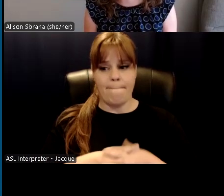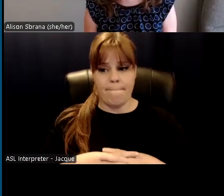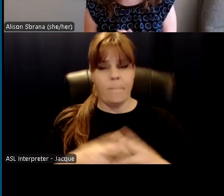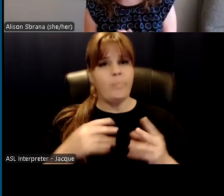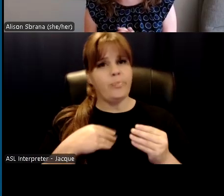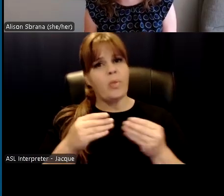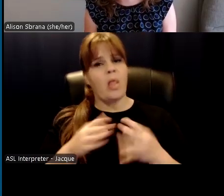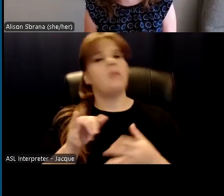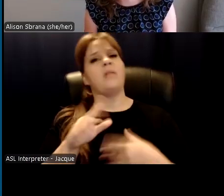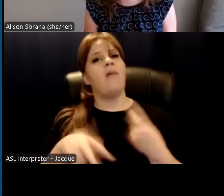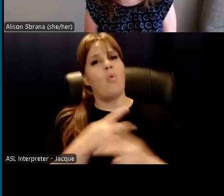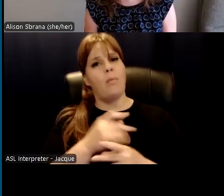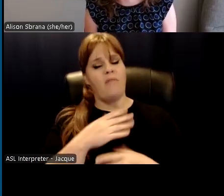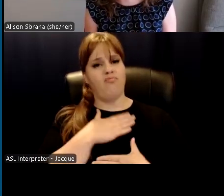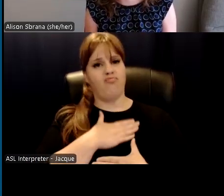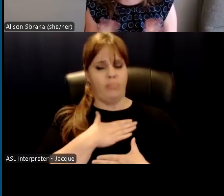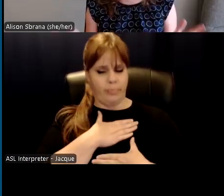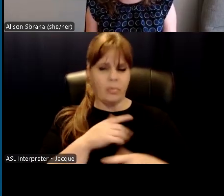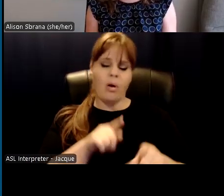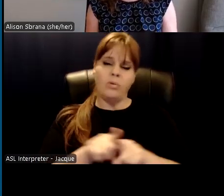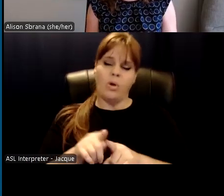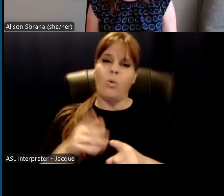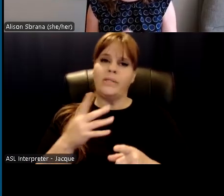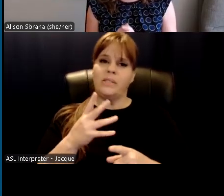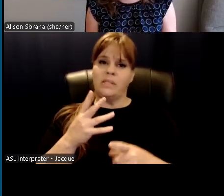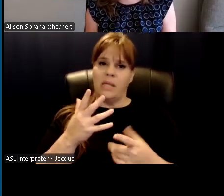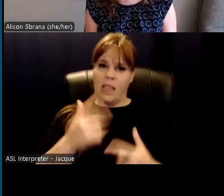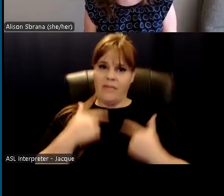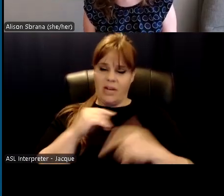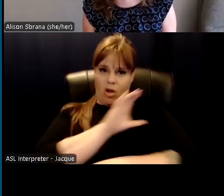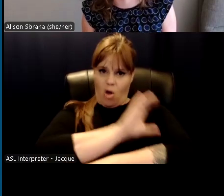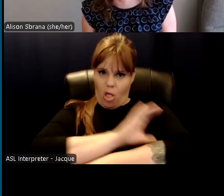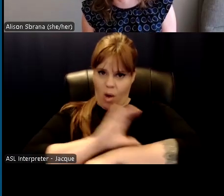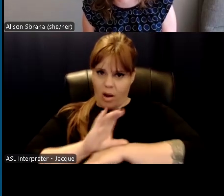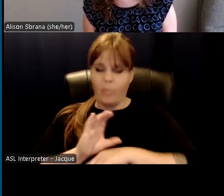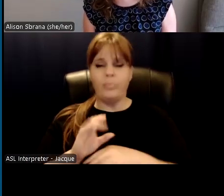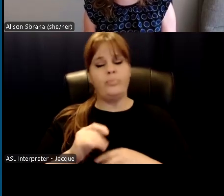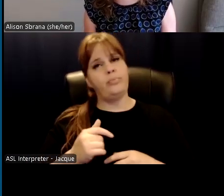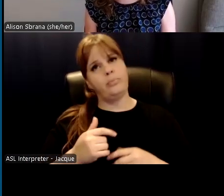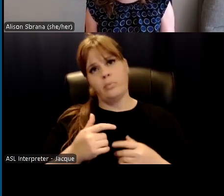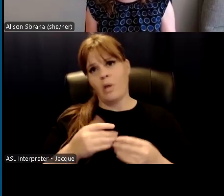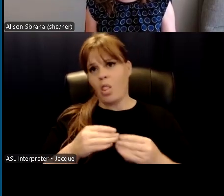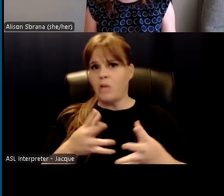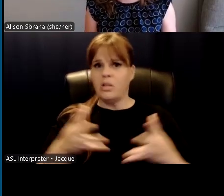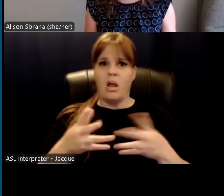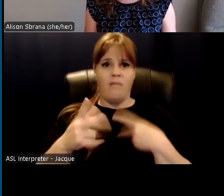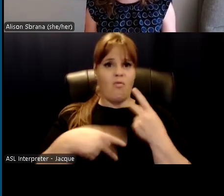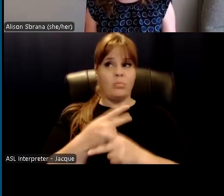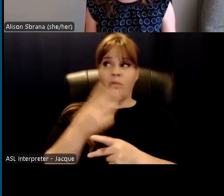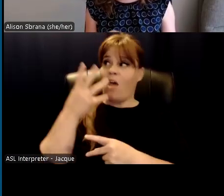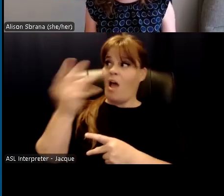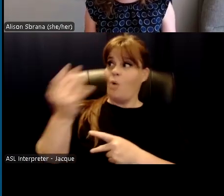form of recreation. I also was living in Colorado at the time, which I still am. I lost a lot of forms of outdoor recreation, going